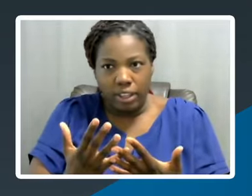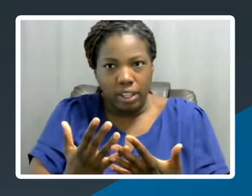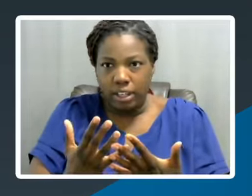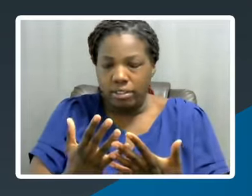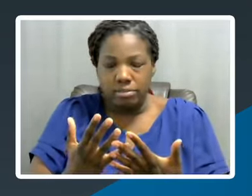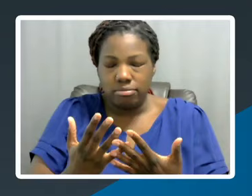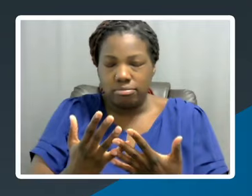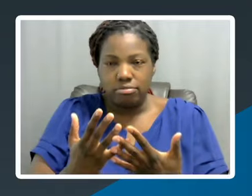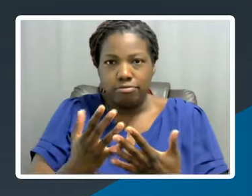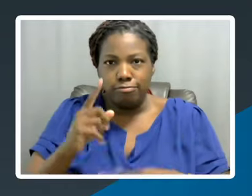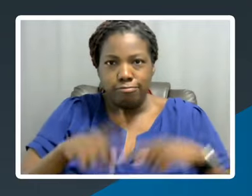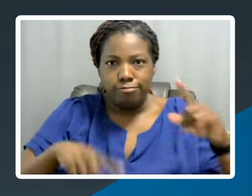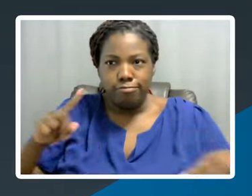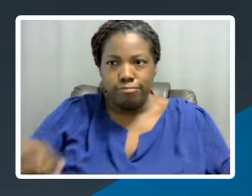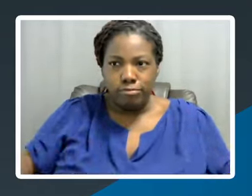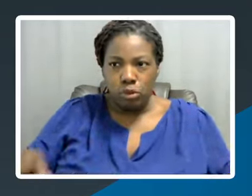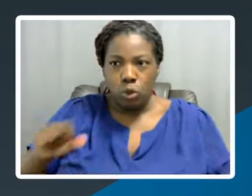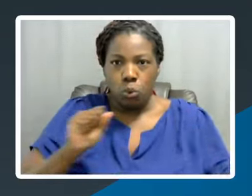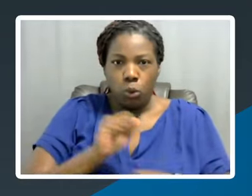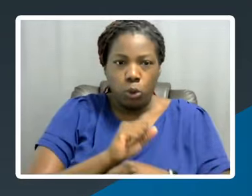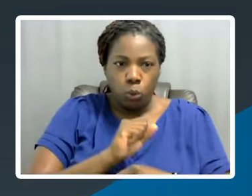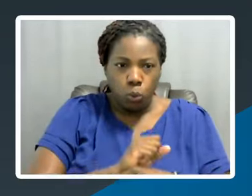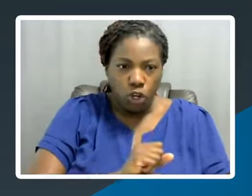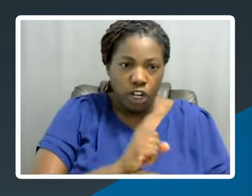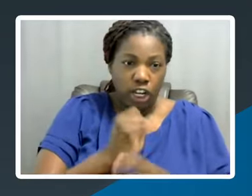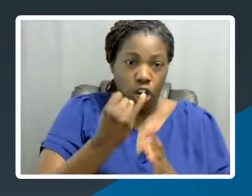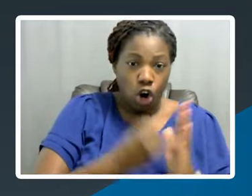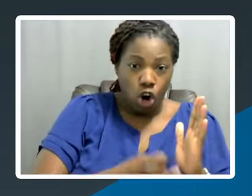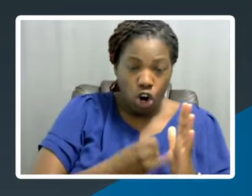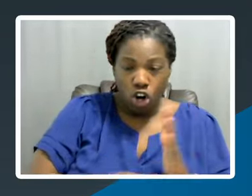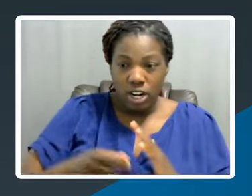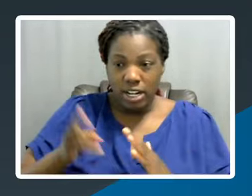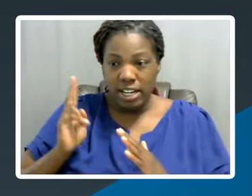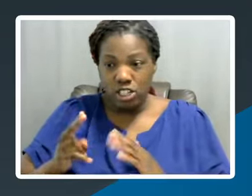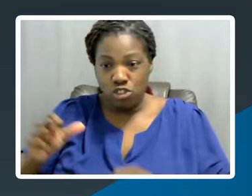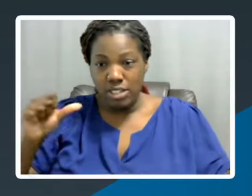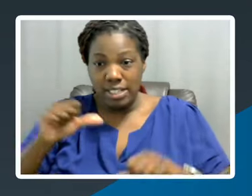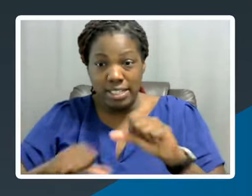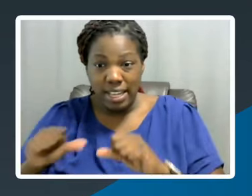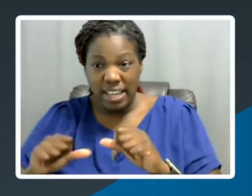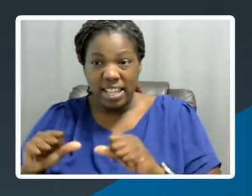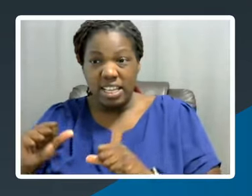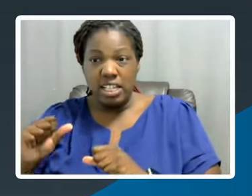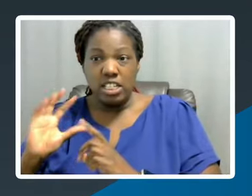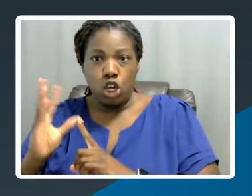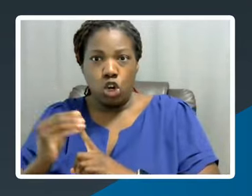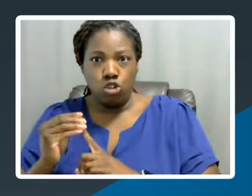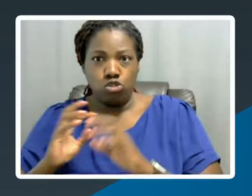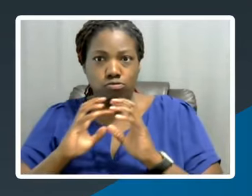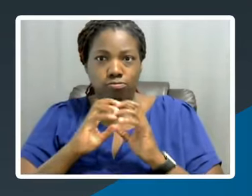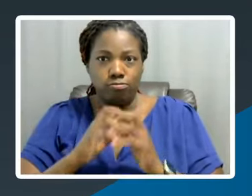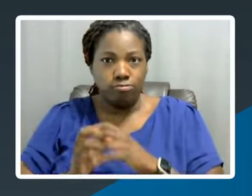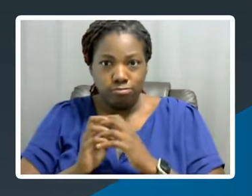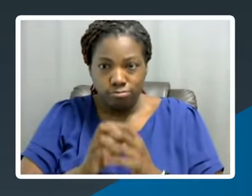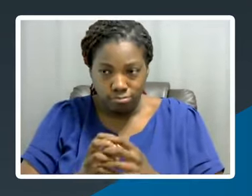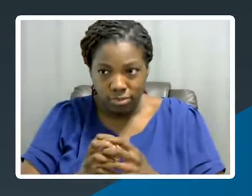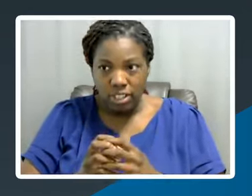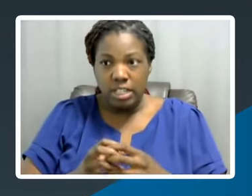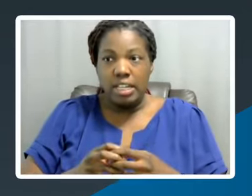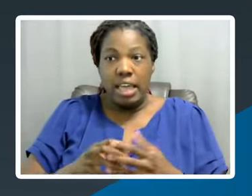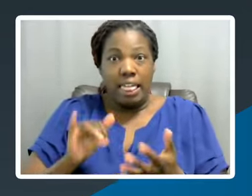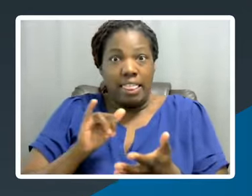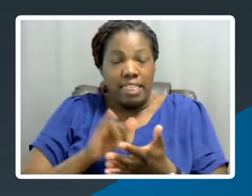work at the intersections of art, history, science, and culture, and that takes the shape of professional learning.